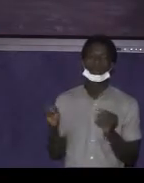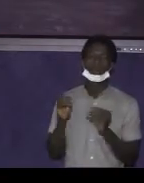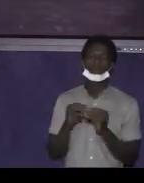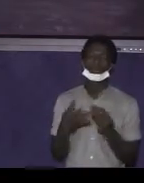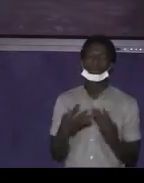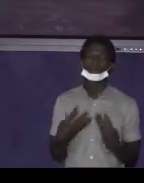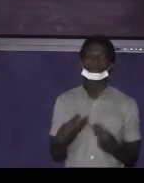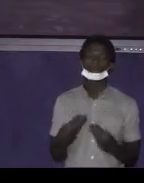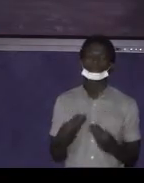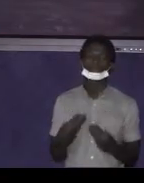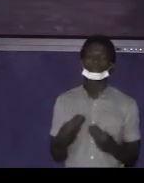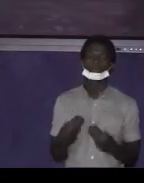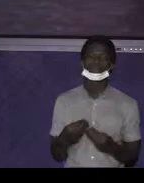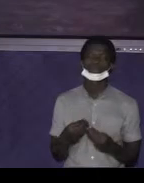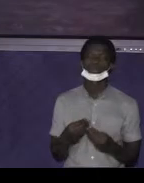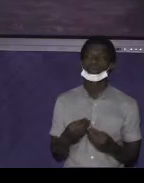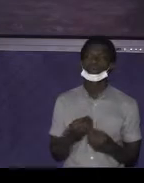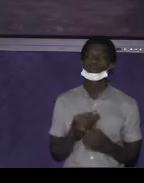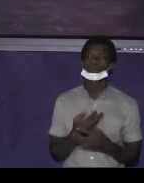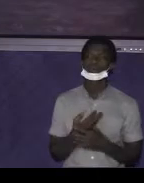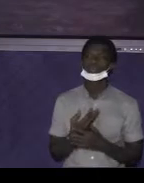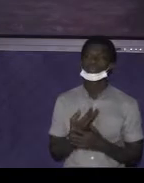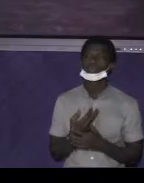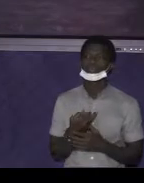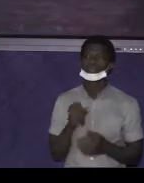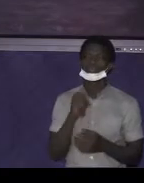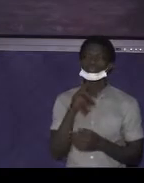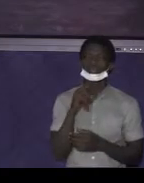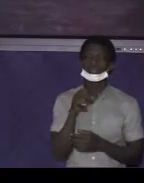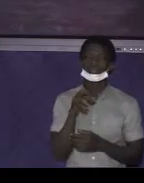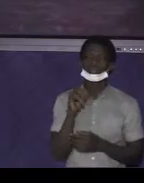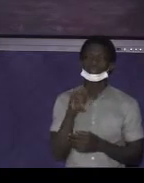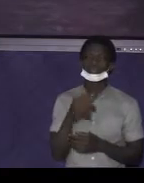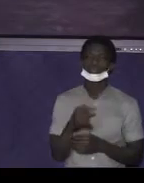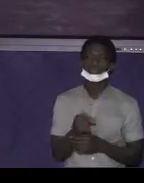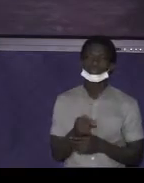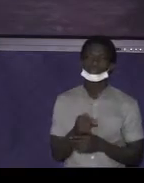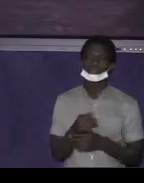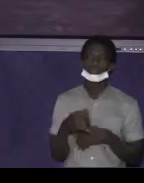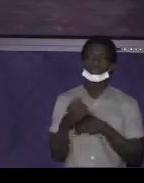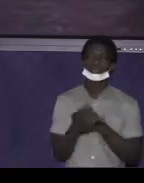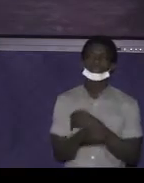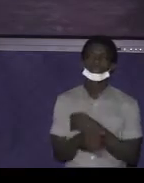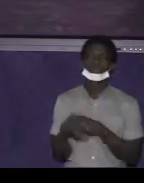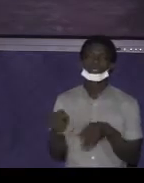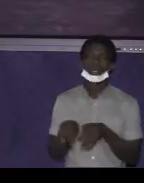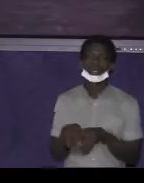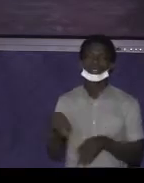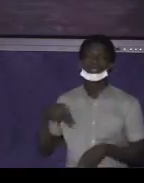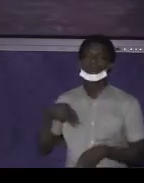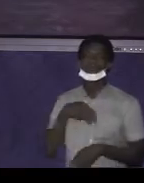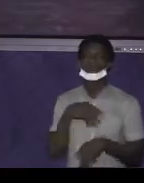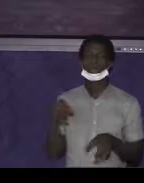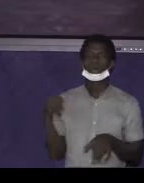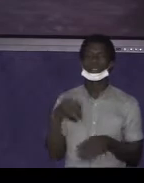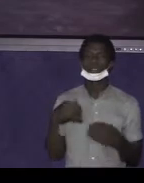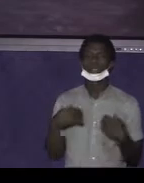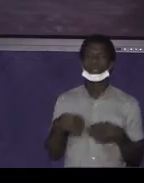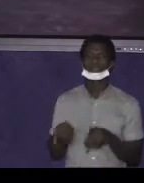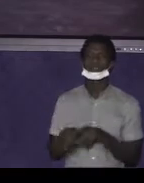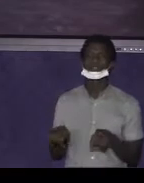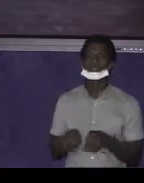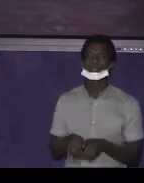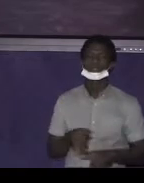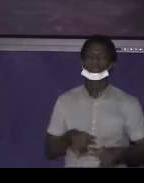countries as members. It's an organization that has two or more sovereign countries as members. They have